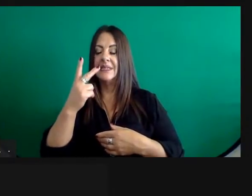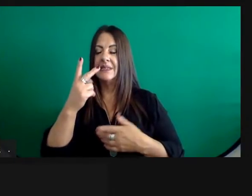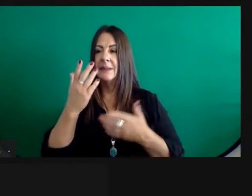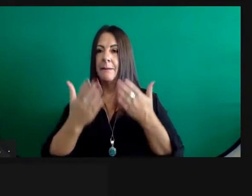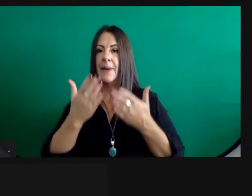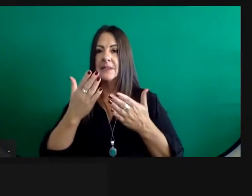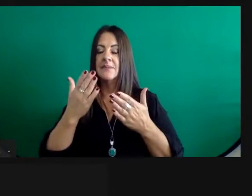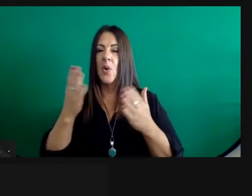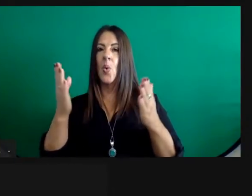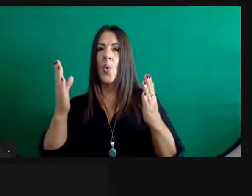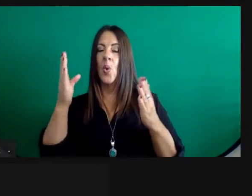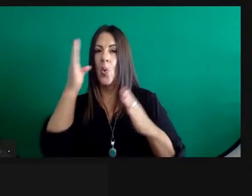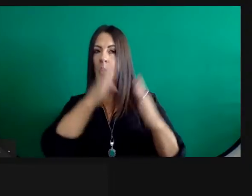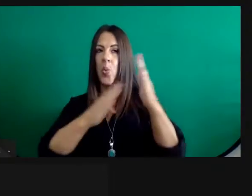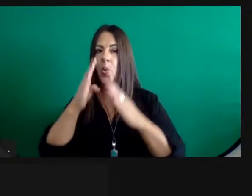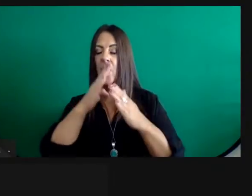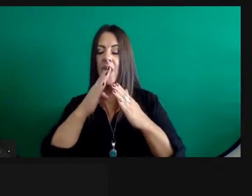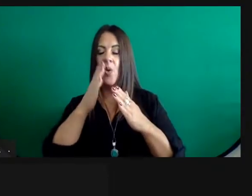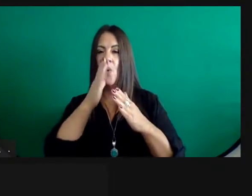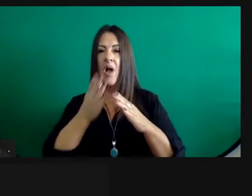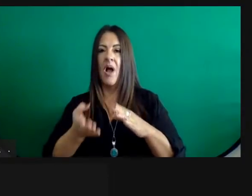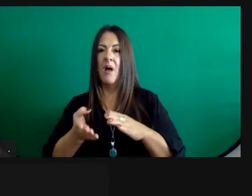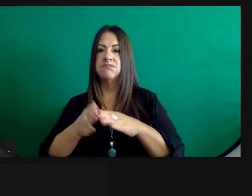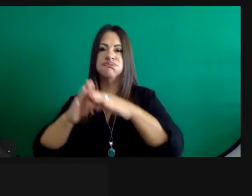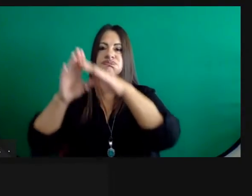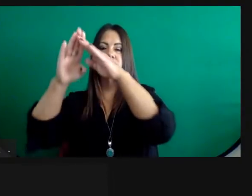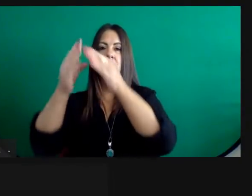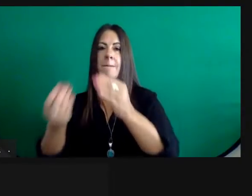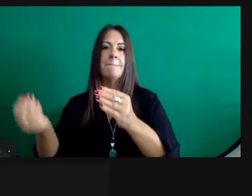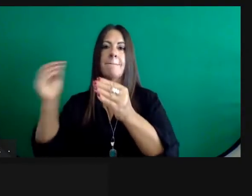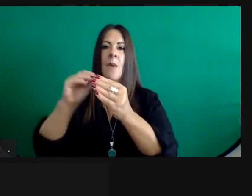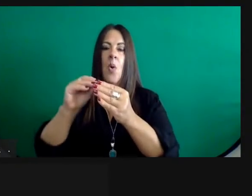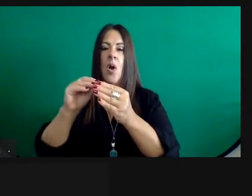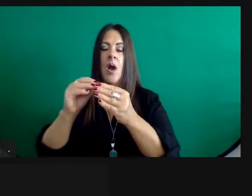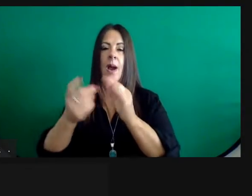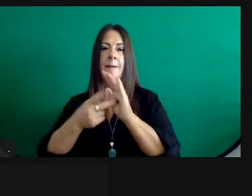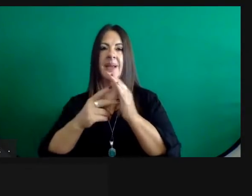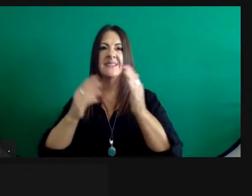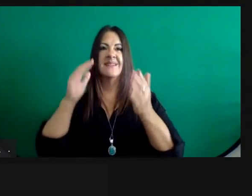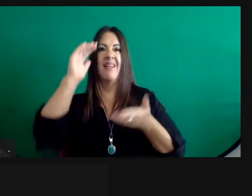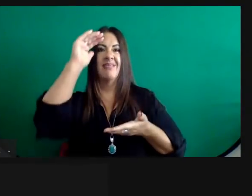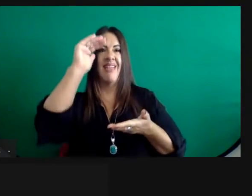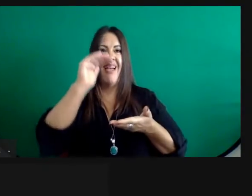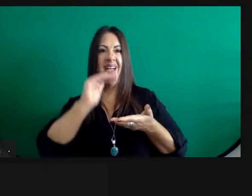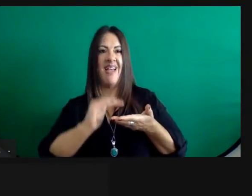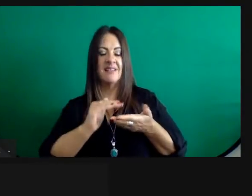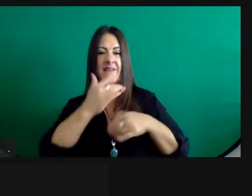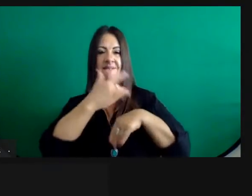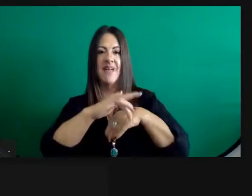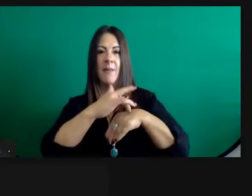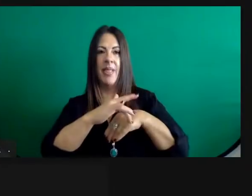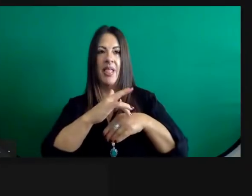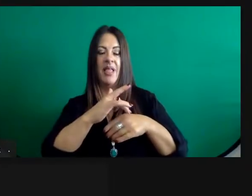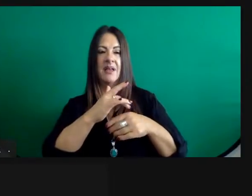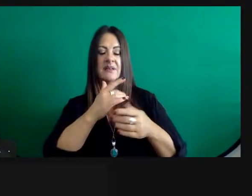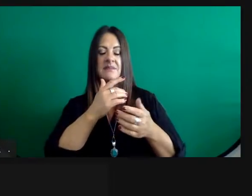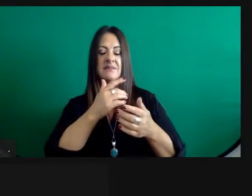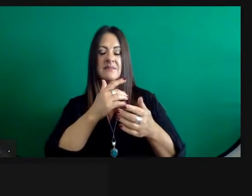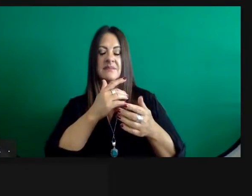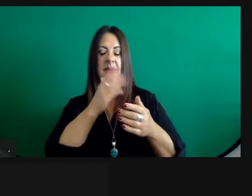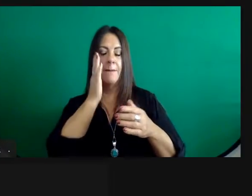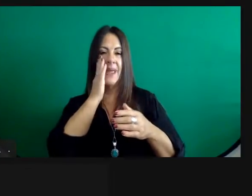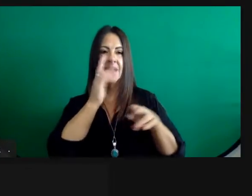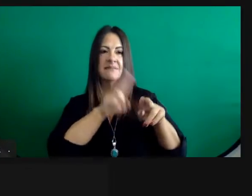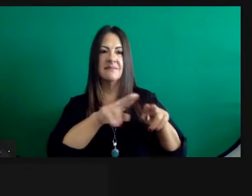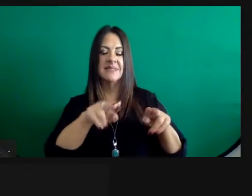about a rapidly accelerating increase and pressure on our hospitals. If we thought we were sort of peaking at